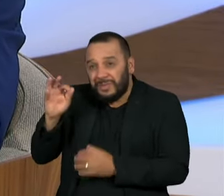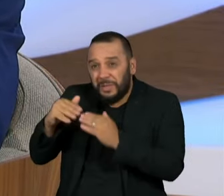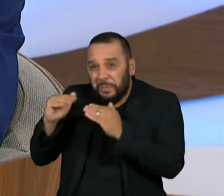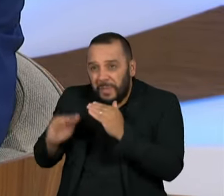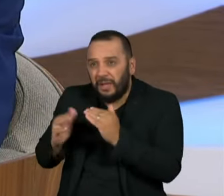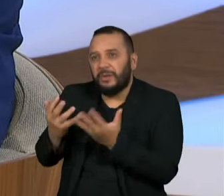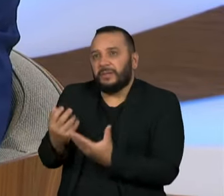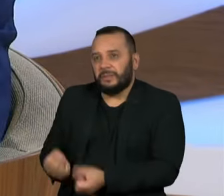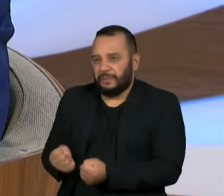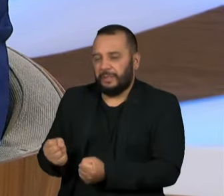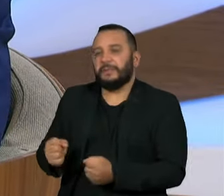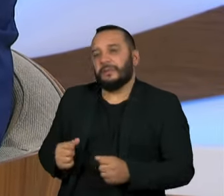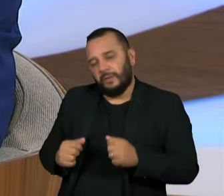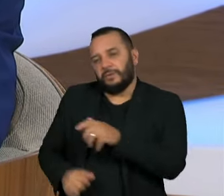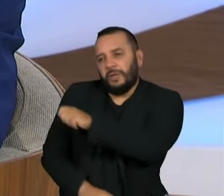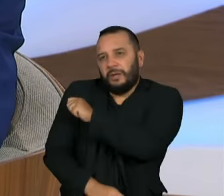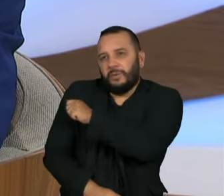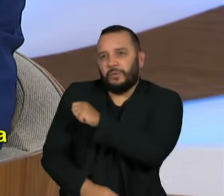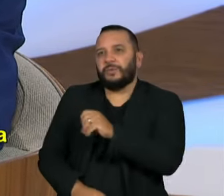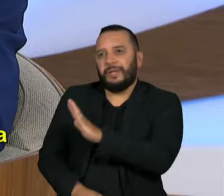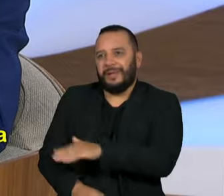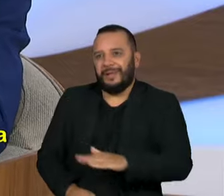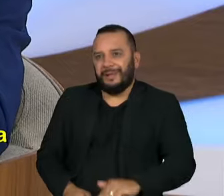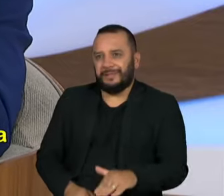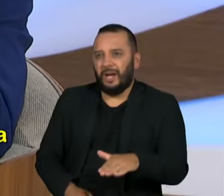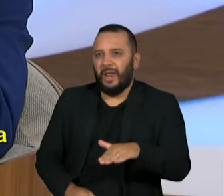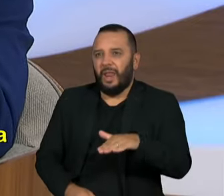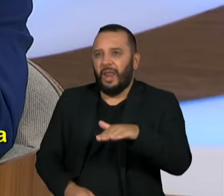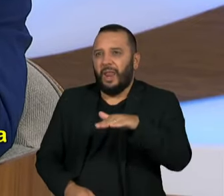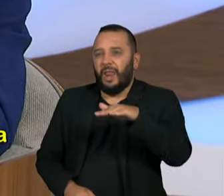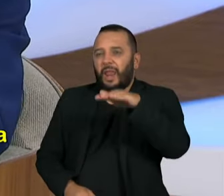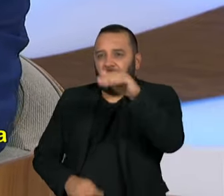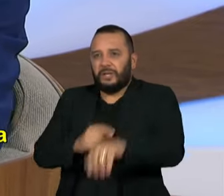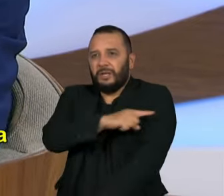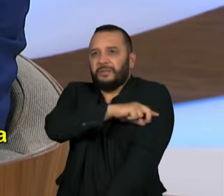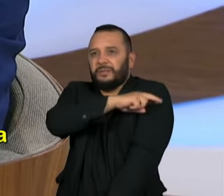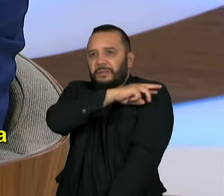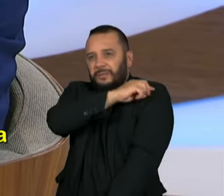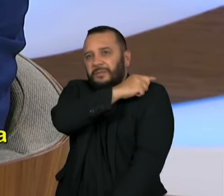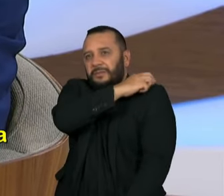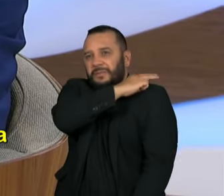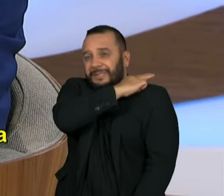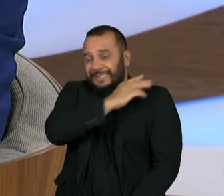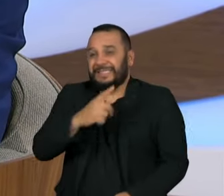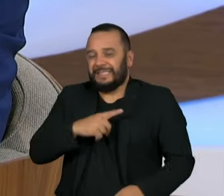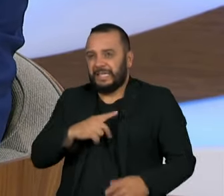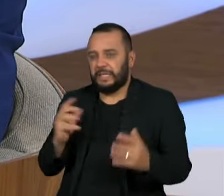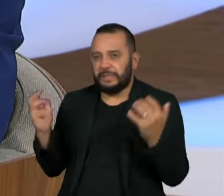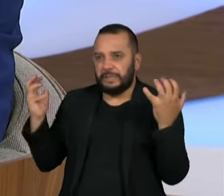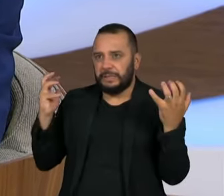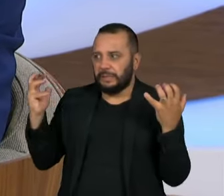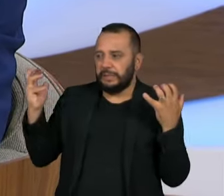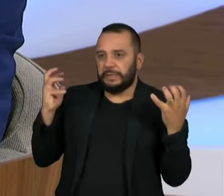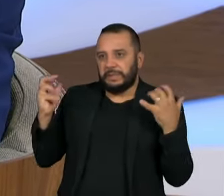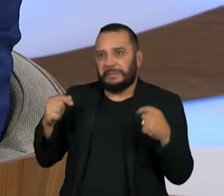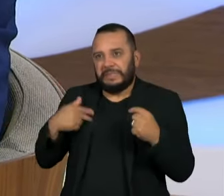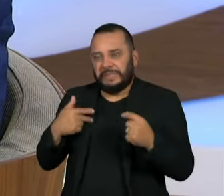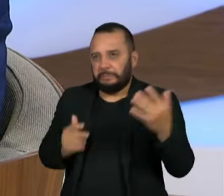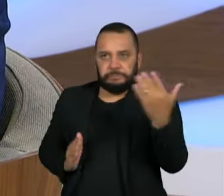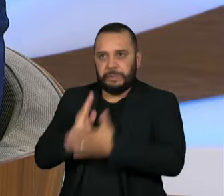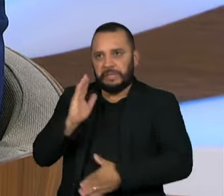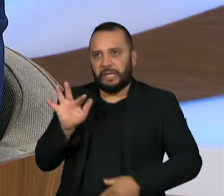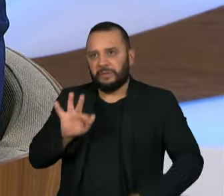students from a young age, and certainly through high school, are subjected to tremendous pressure to compete not